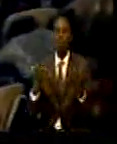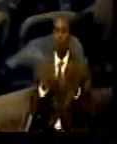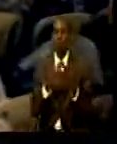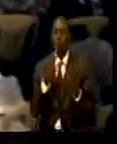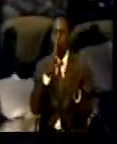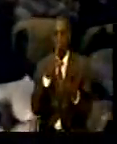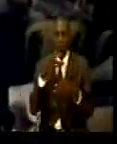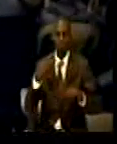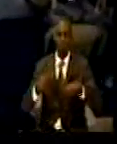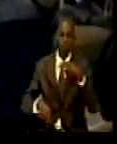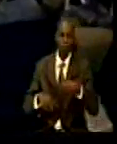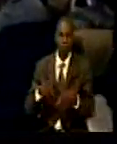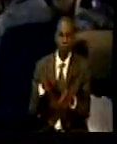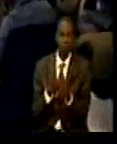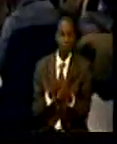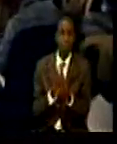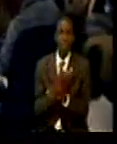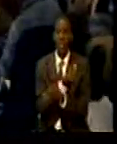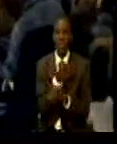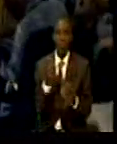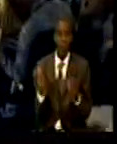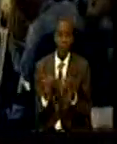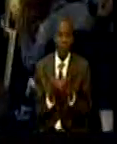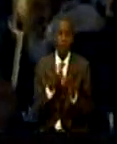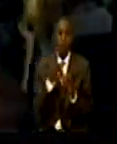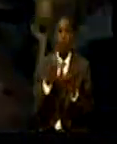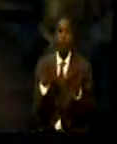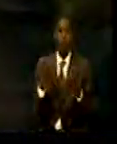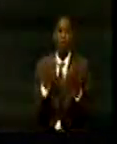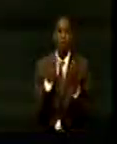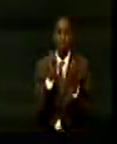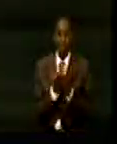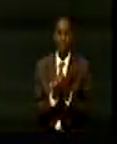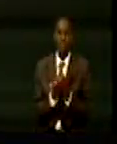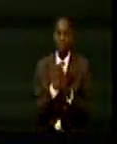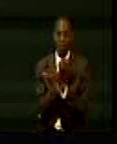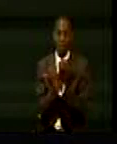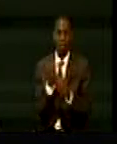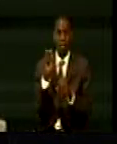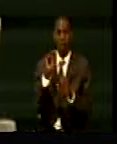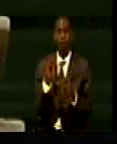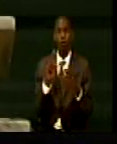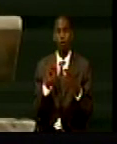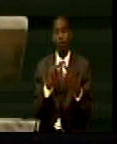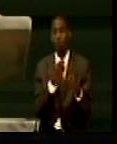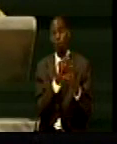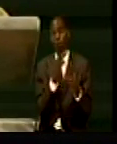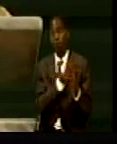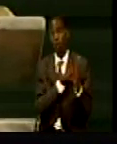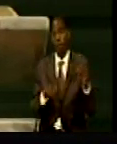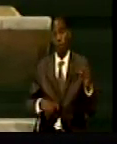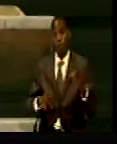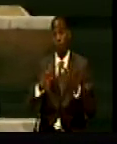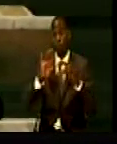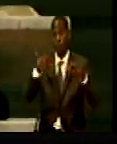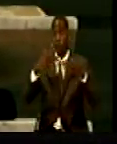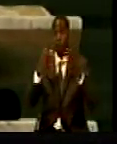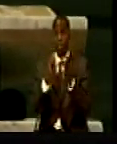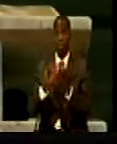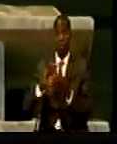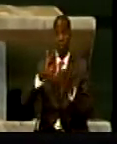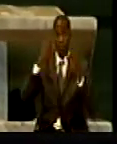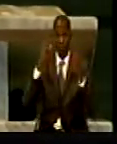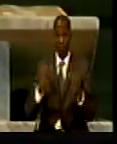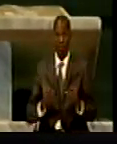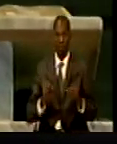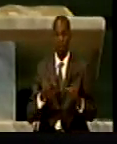salvation of the Lord that will give me spiritual strength. Anywhere you are, raise up your hand. God